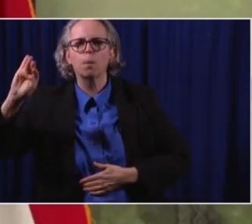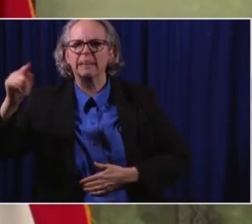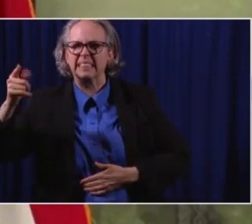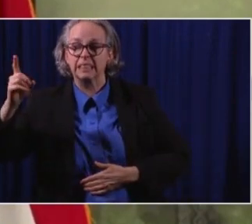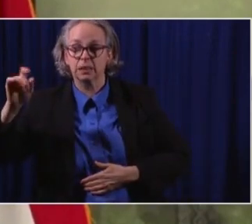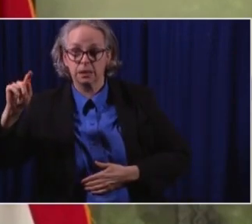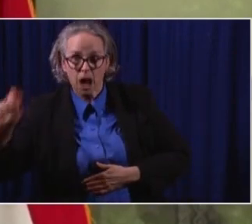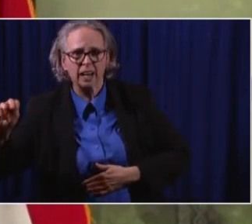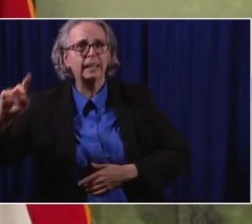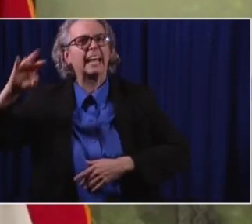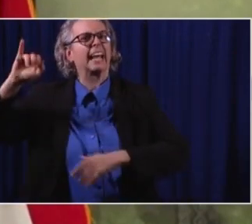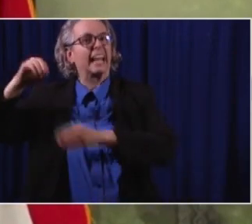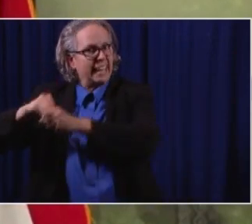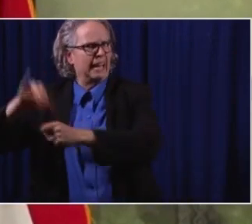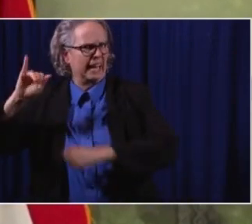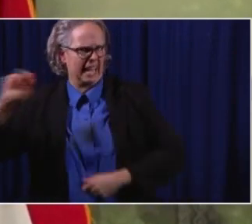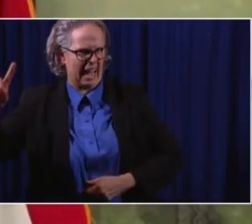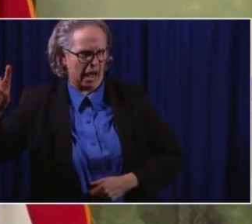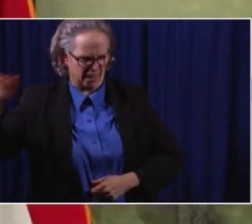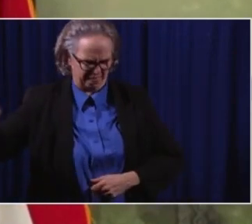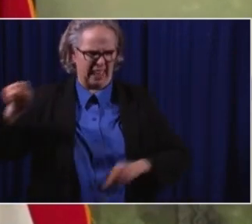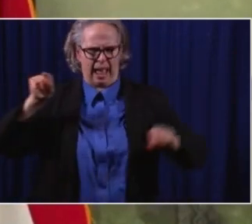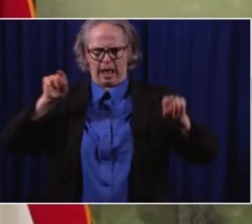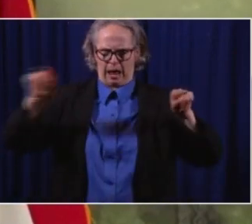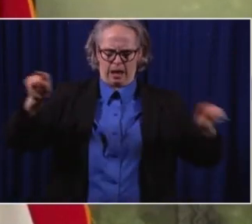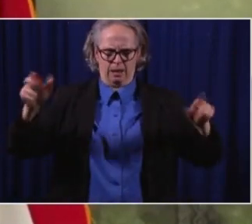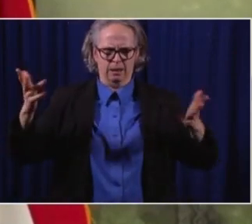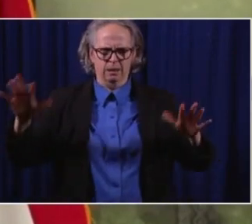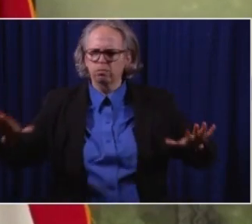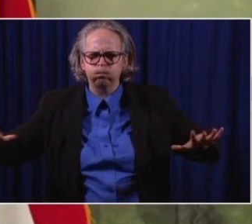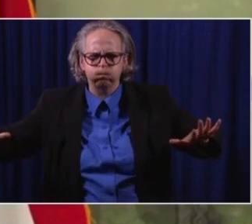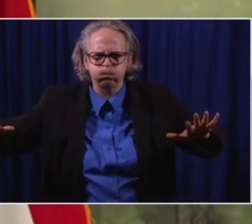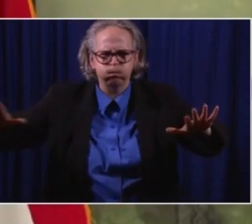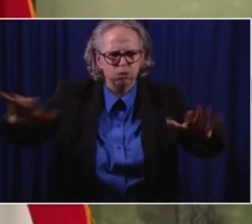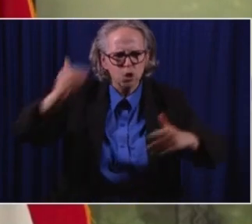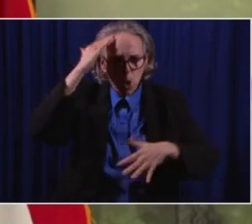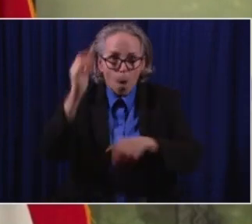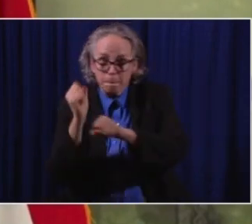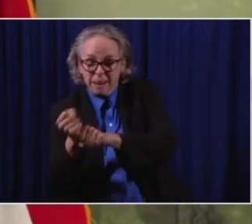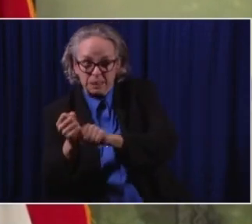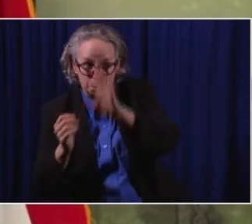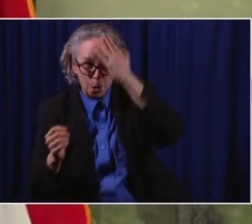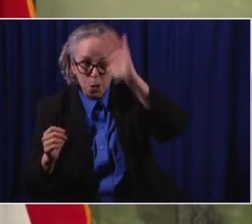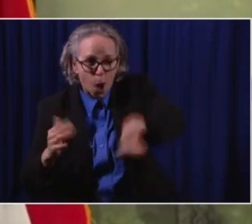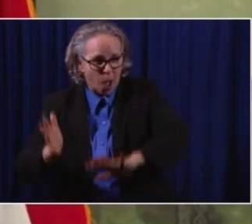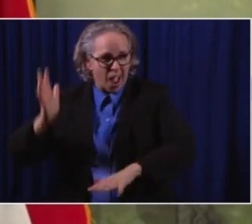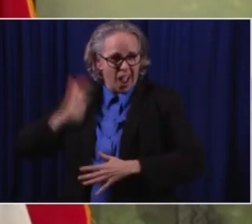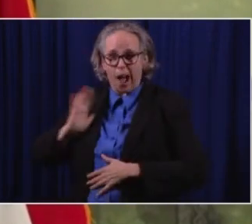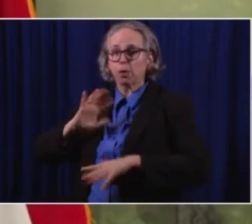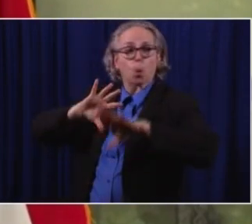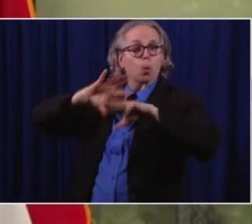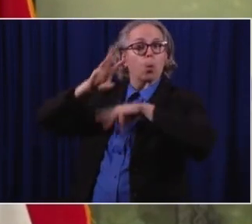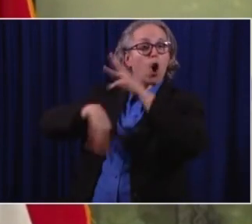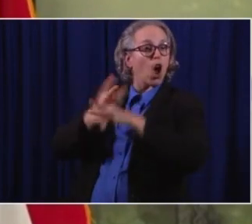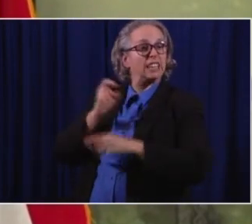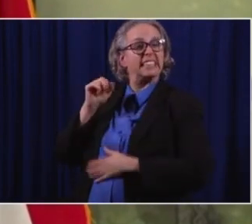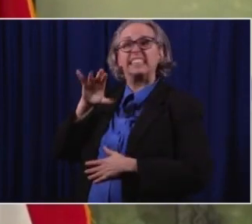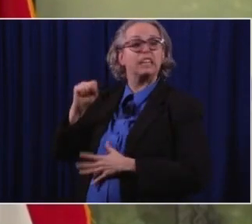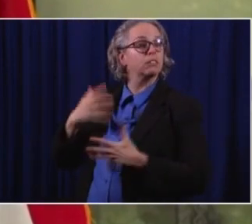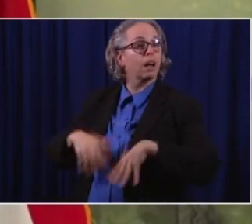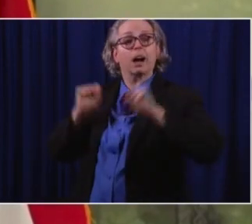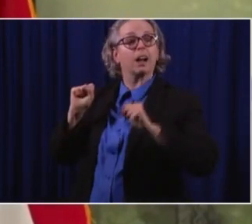into that state. And for baseball fans, in those days when the World Series was played in the first week in October, the